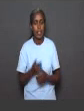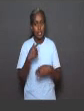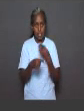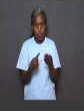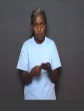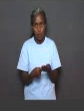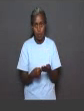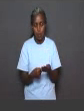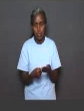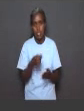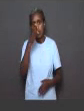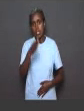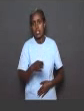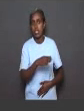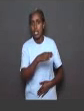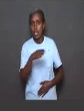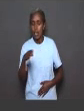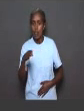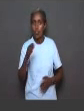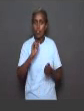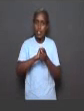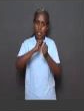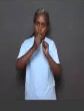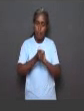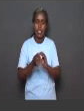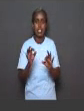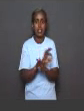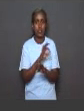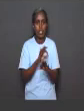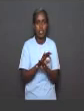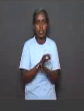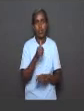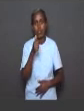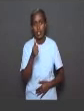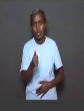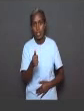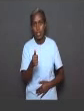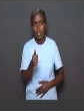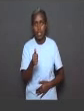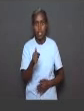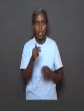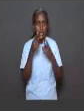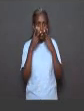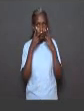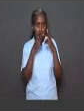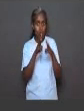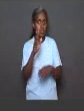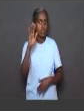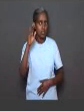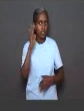Therefore, the graph of the inverse function of a looks like